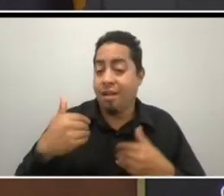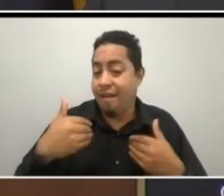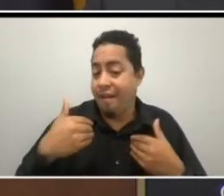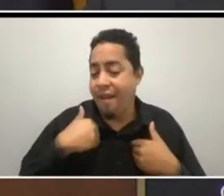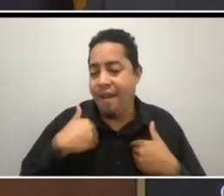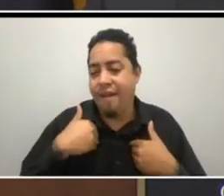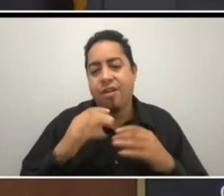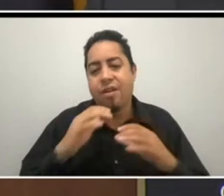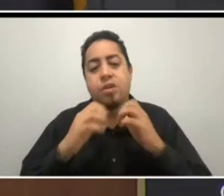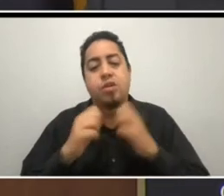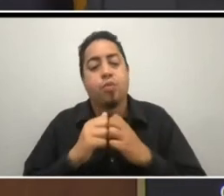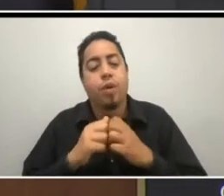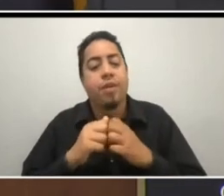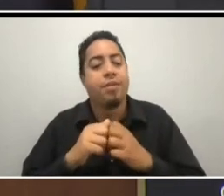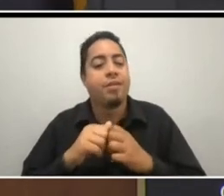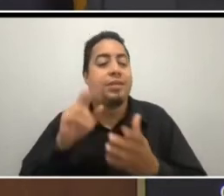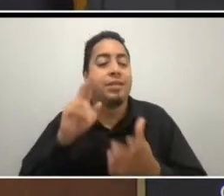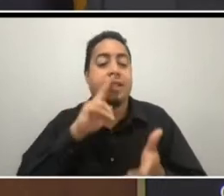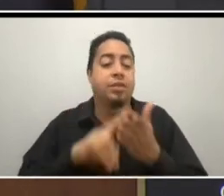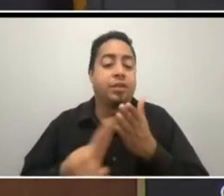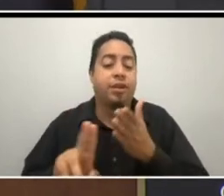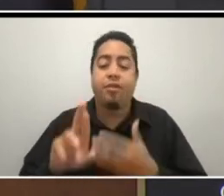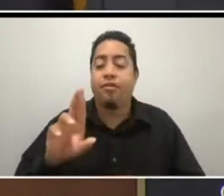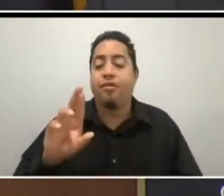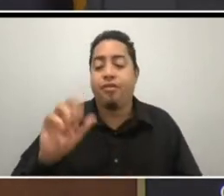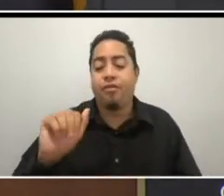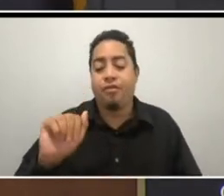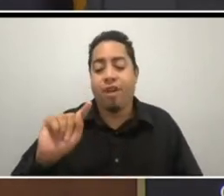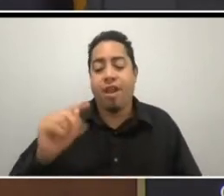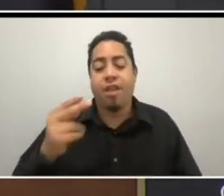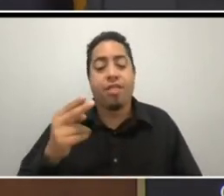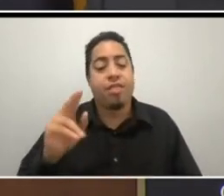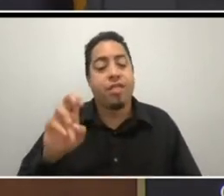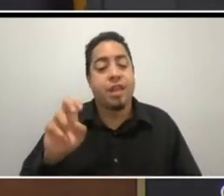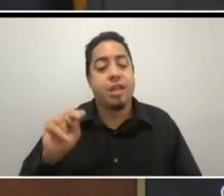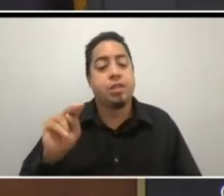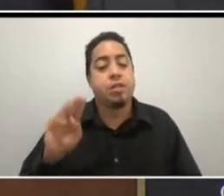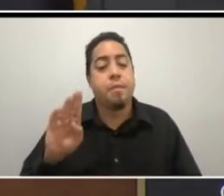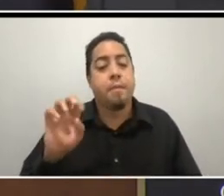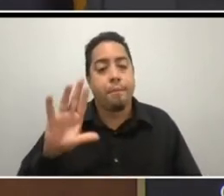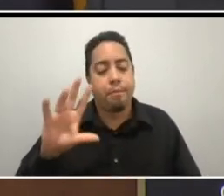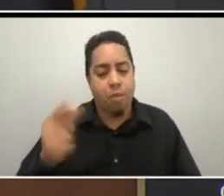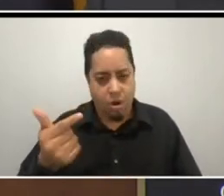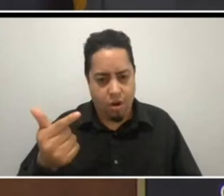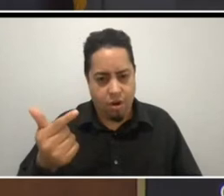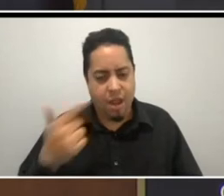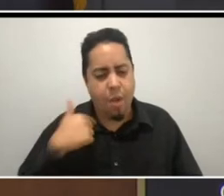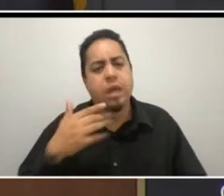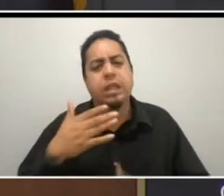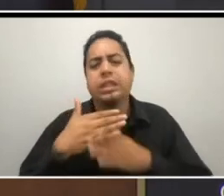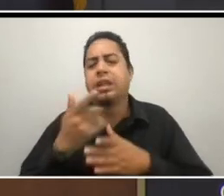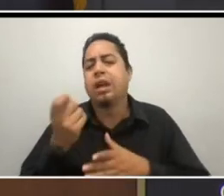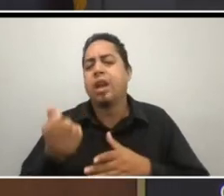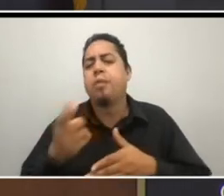Raffensperger. Prior to the president's call, though, I want to share a bit of important context. First, the White House,